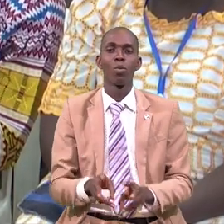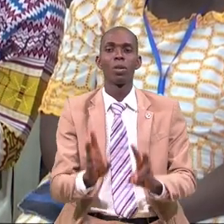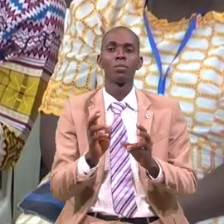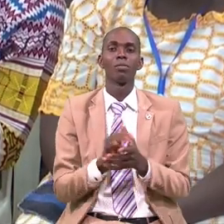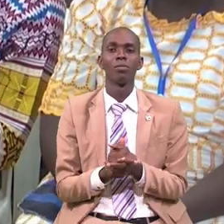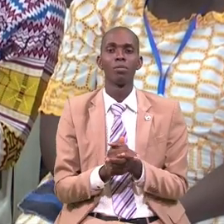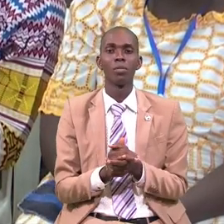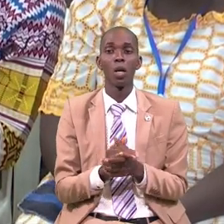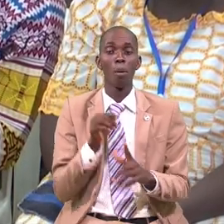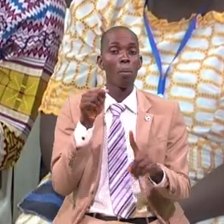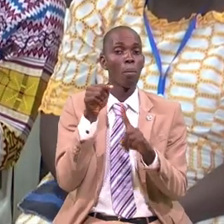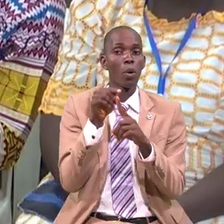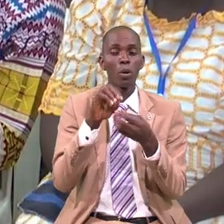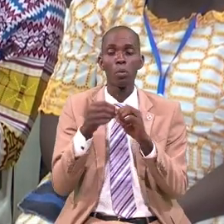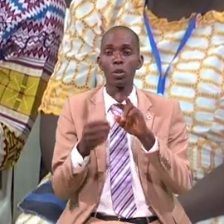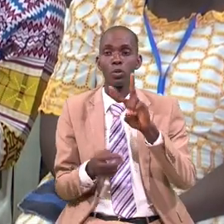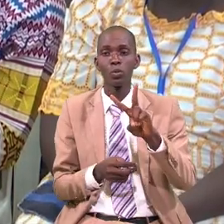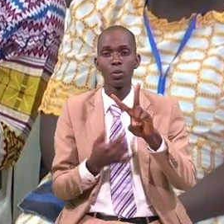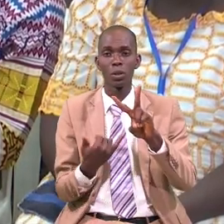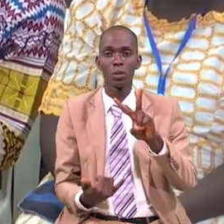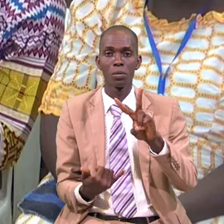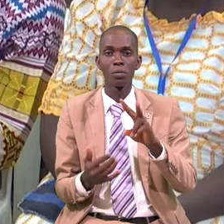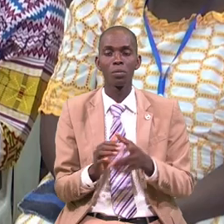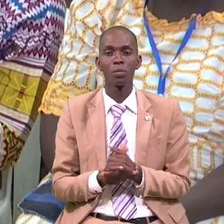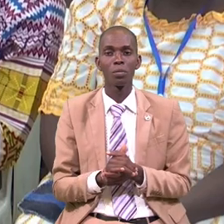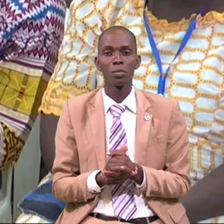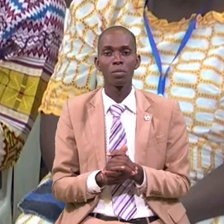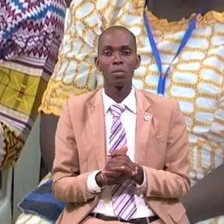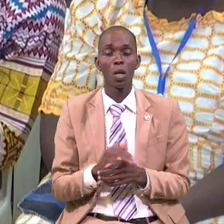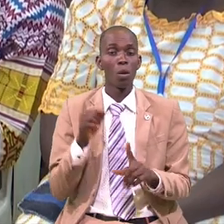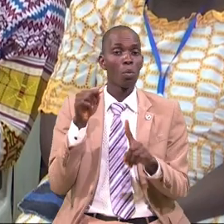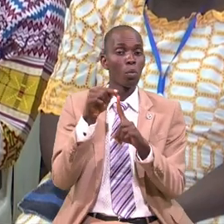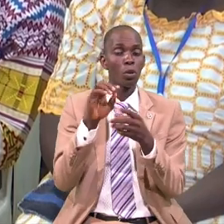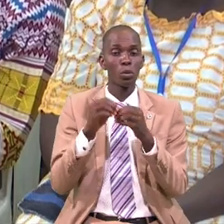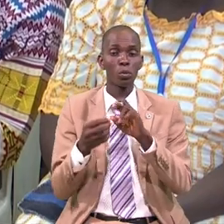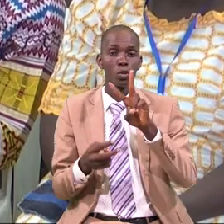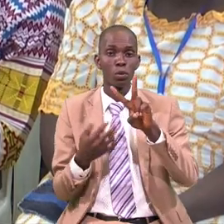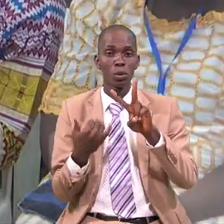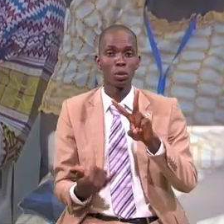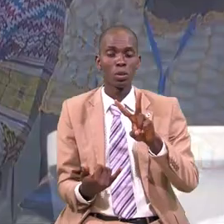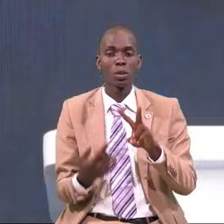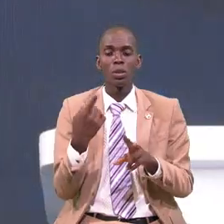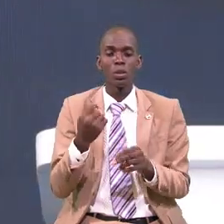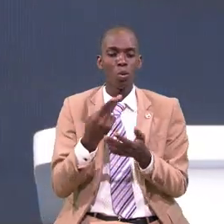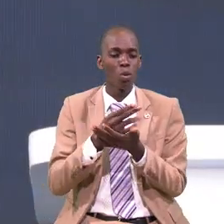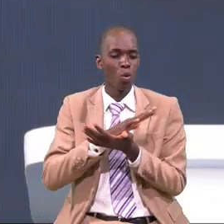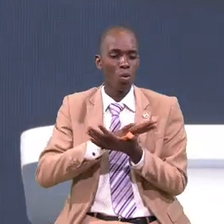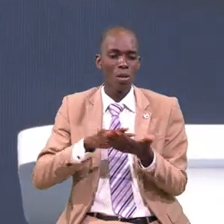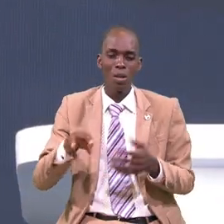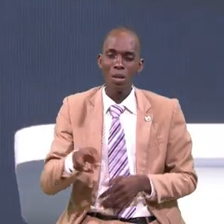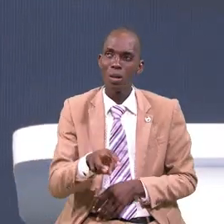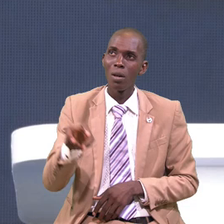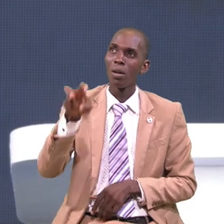We're coming to point number two. In point number two, the godly travelers